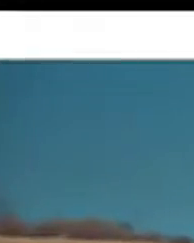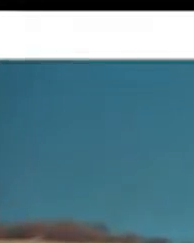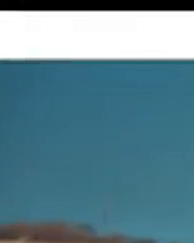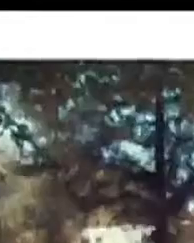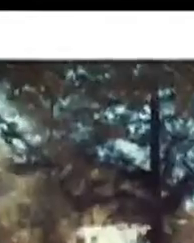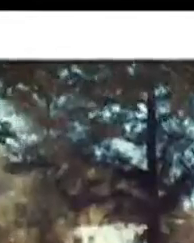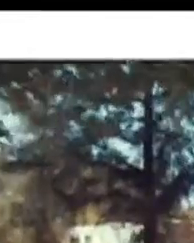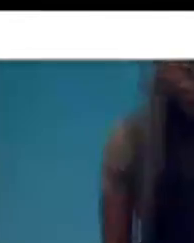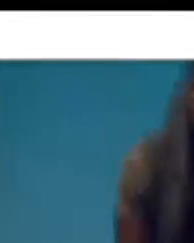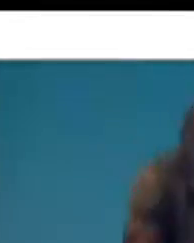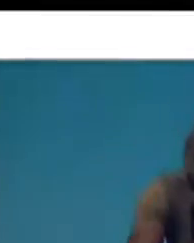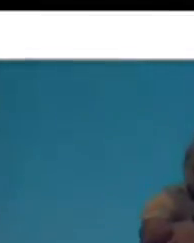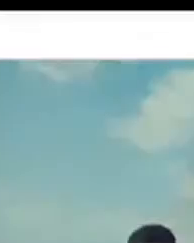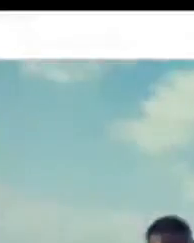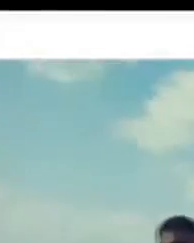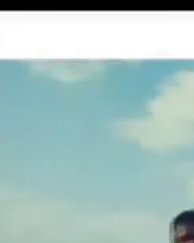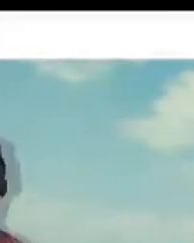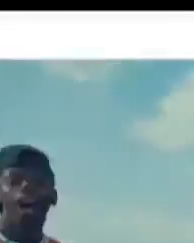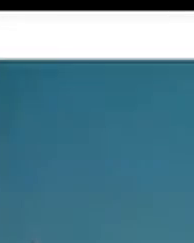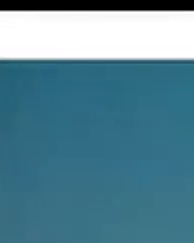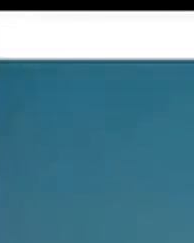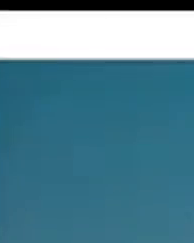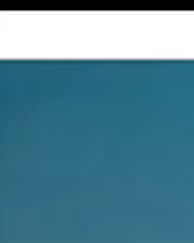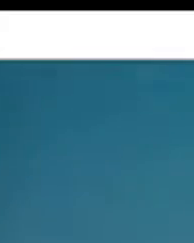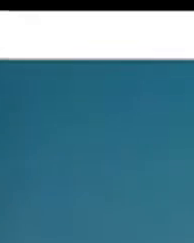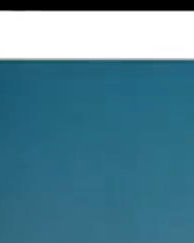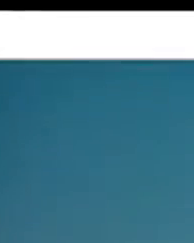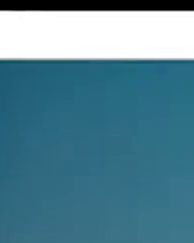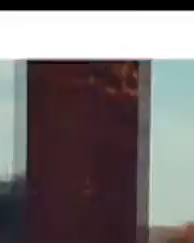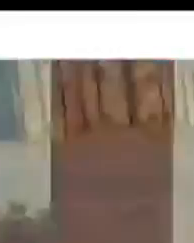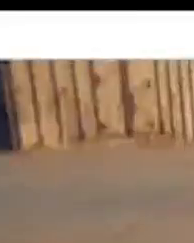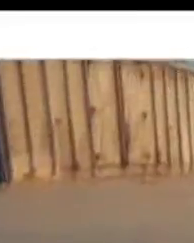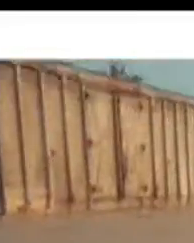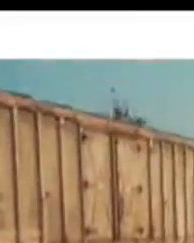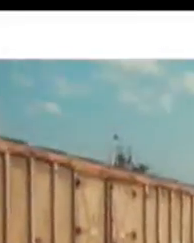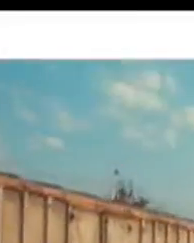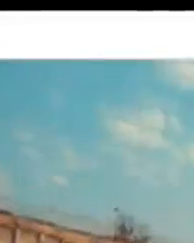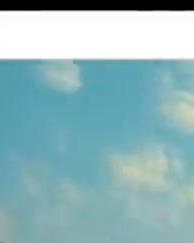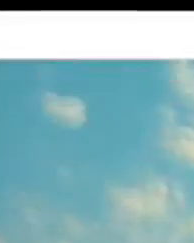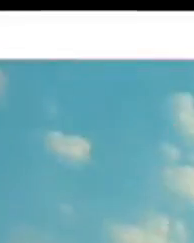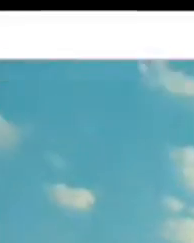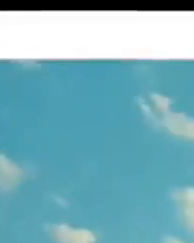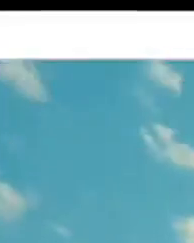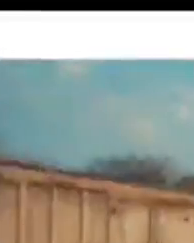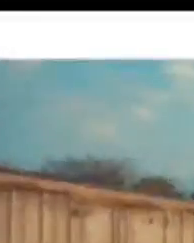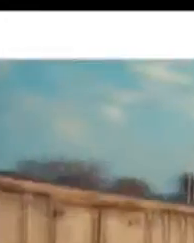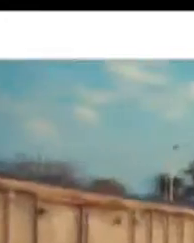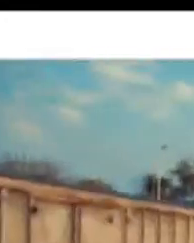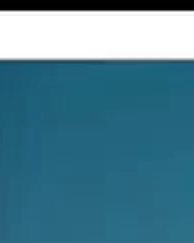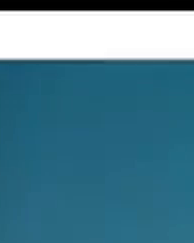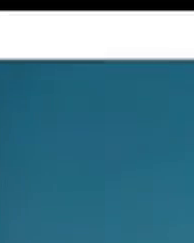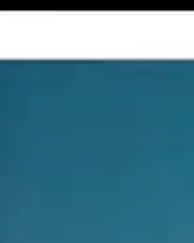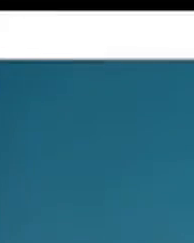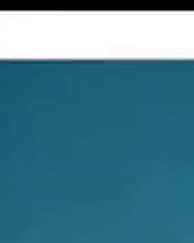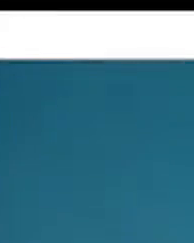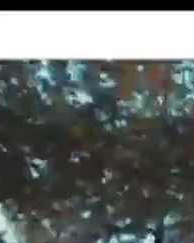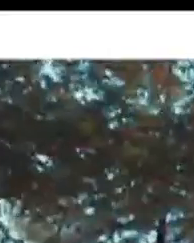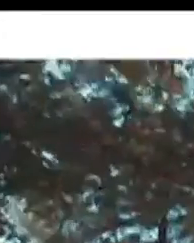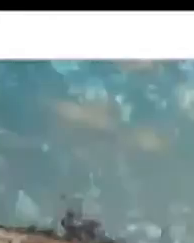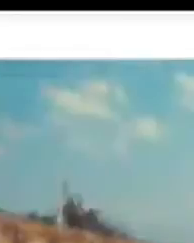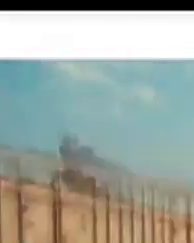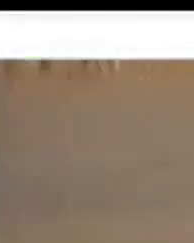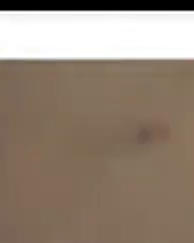freestar nomegezina nigga hambe kweto superstar mokazo zama motando spina molo shina sema chita